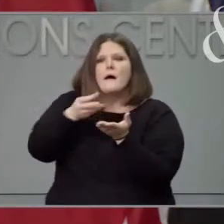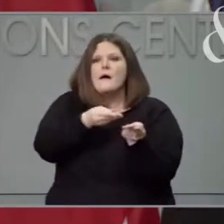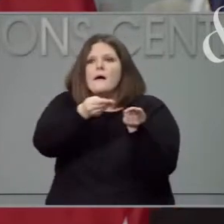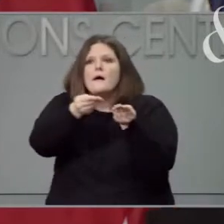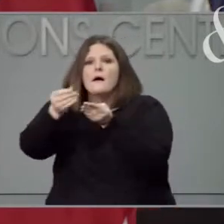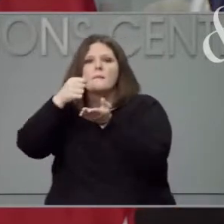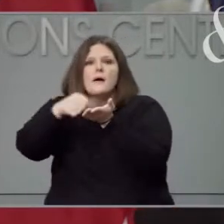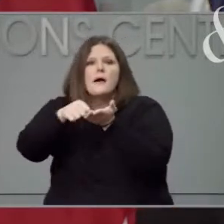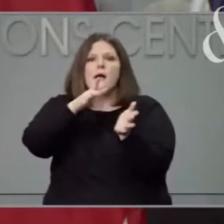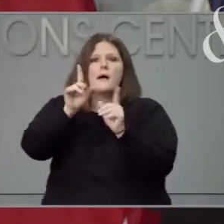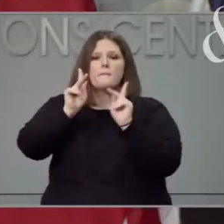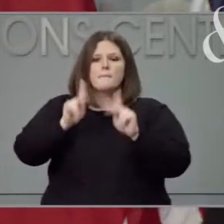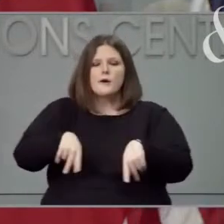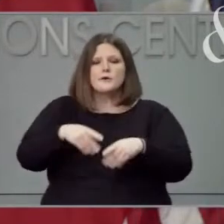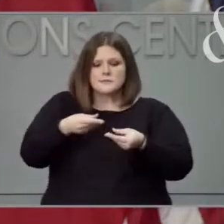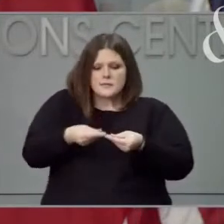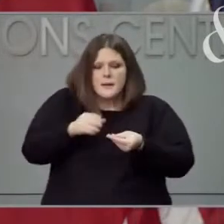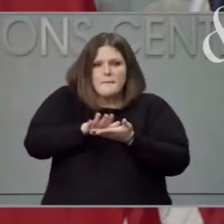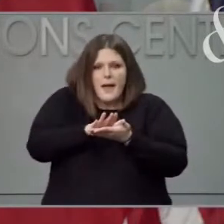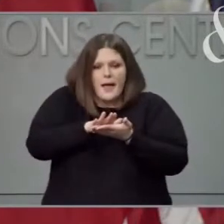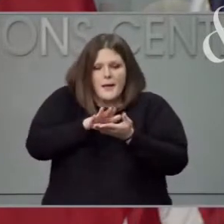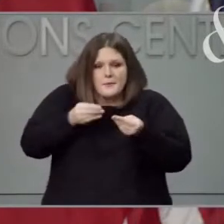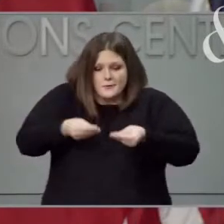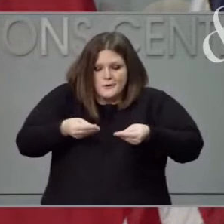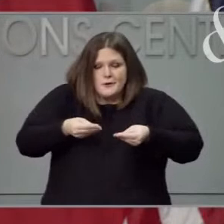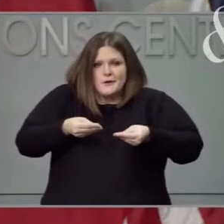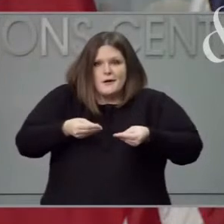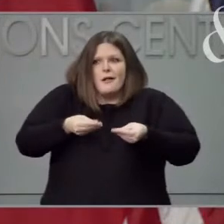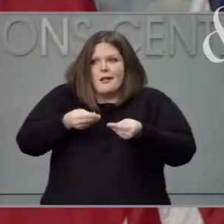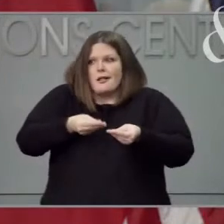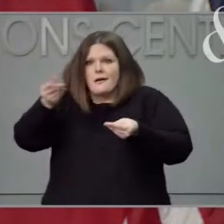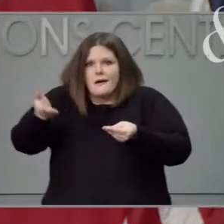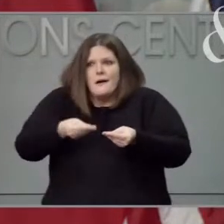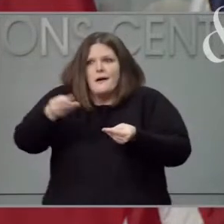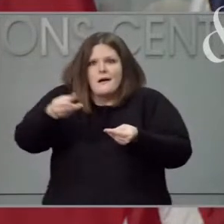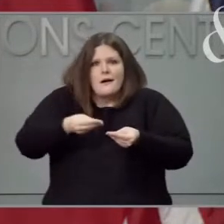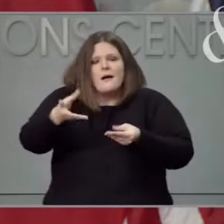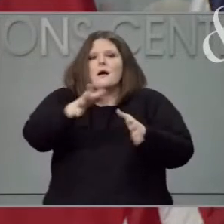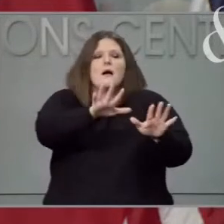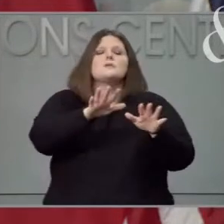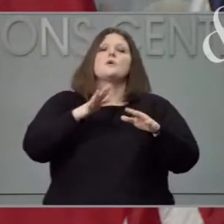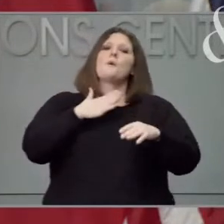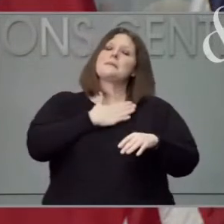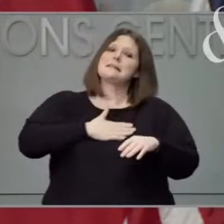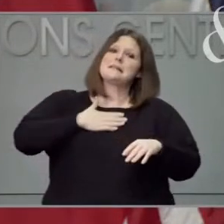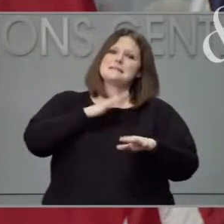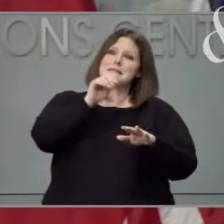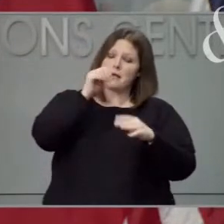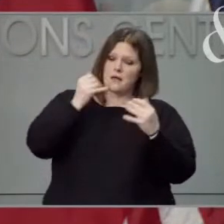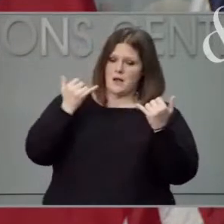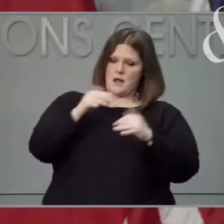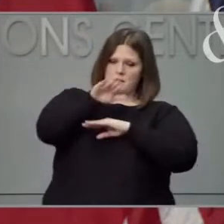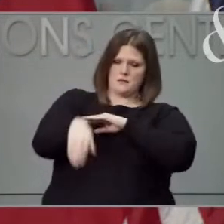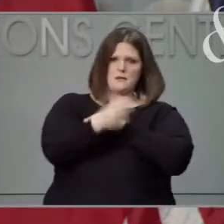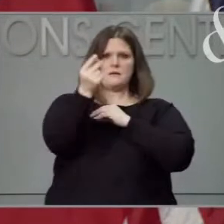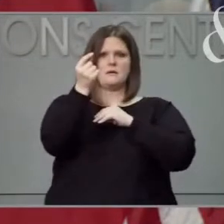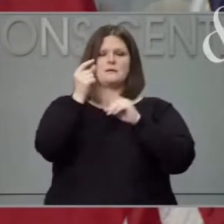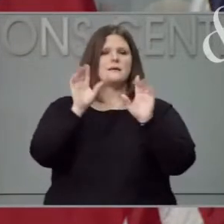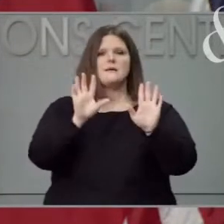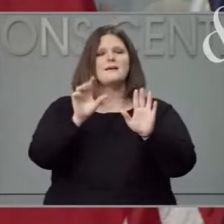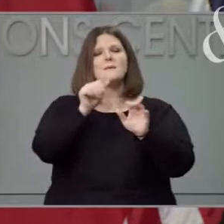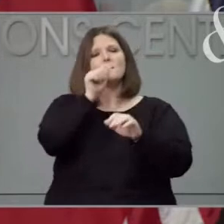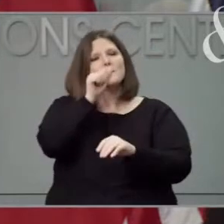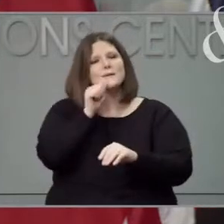have individual paper records for voters. So please give some patience to our